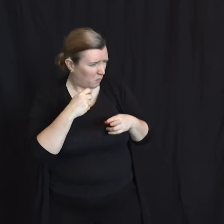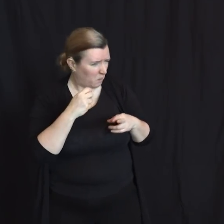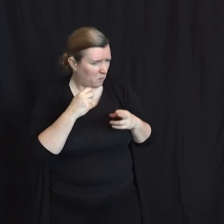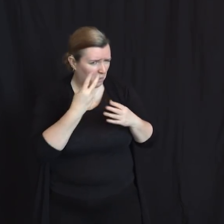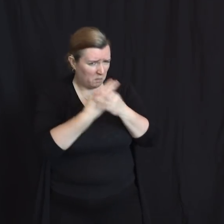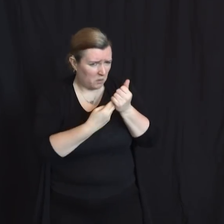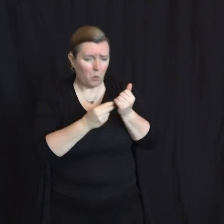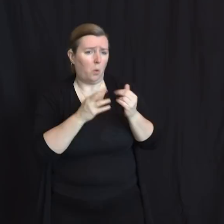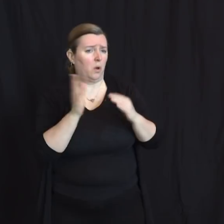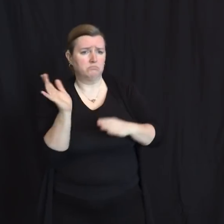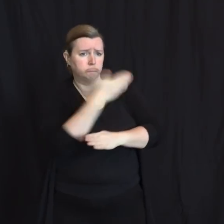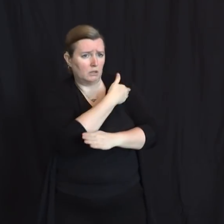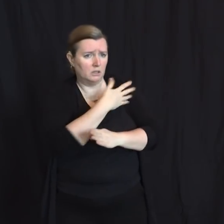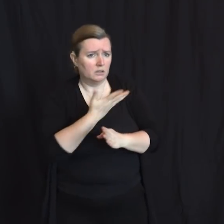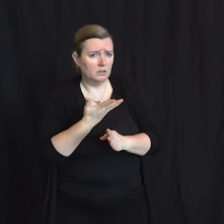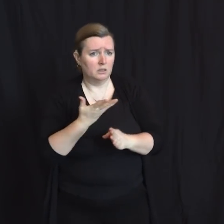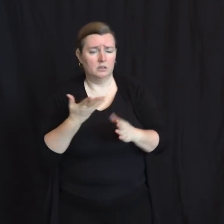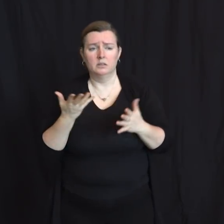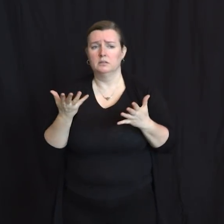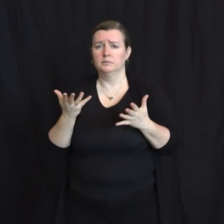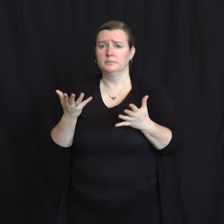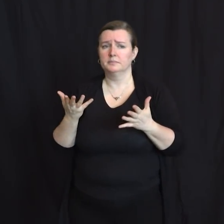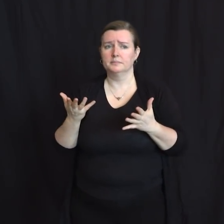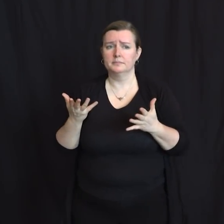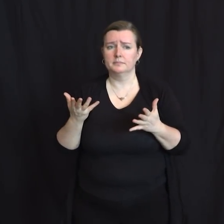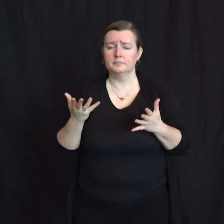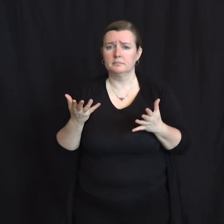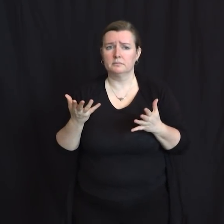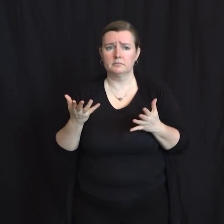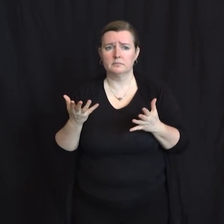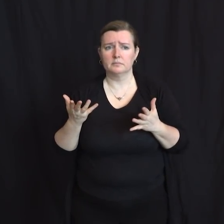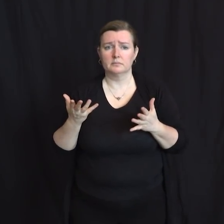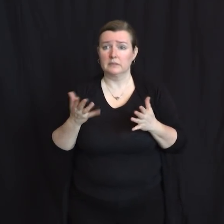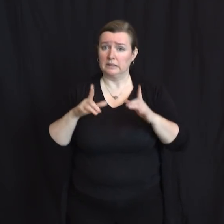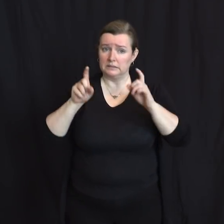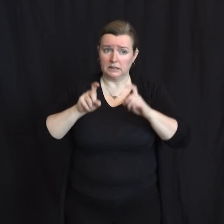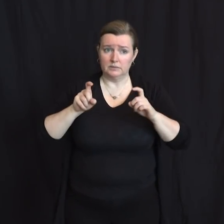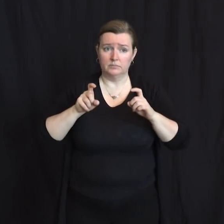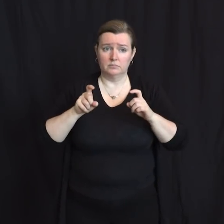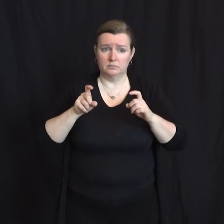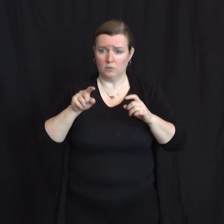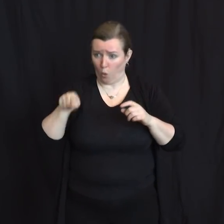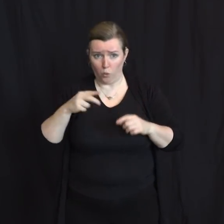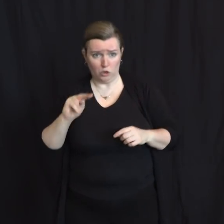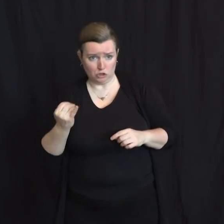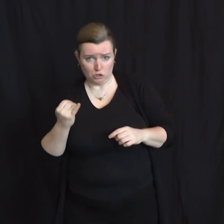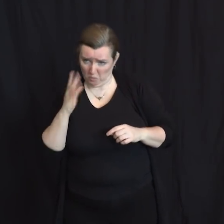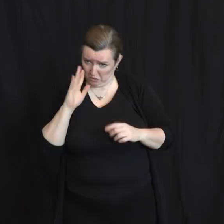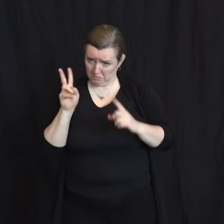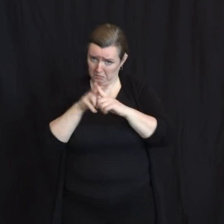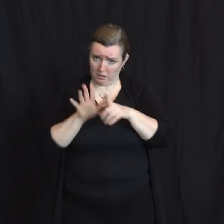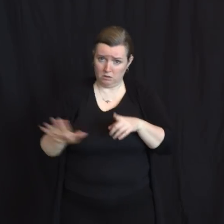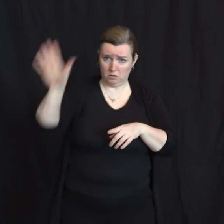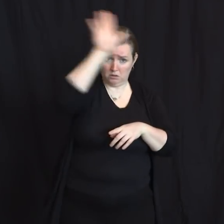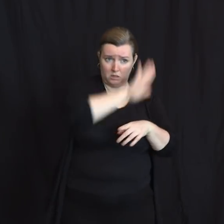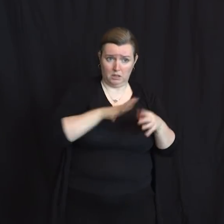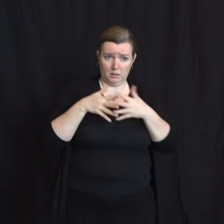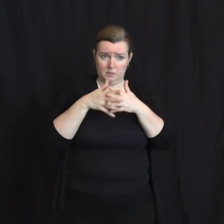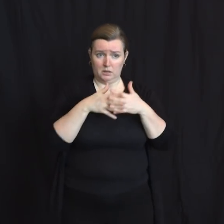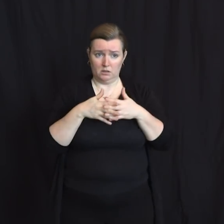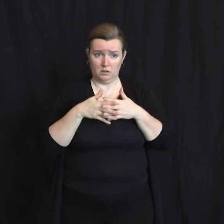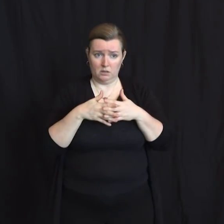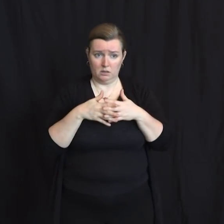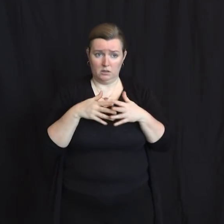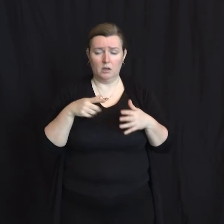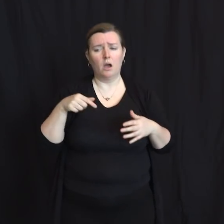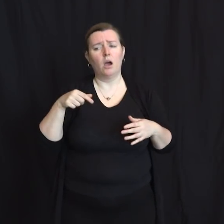I can say this, are we going, can it be a standard not just in New Jersey but beyond? I think it can be. Certainly in New Jersey, I think it can be. I've already mentioned the